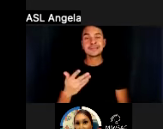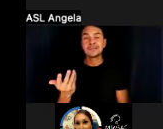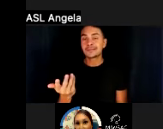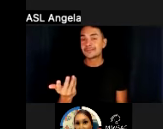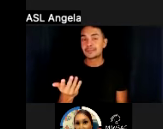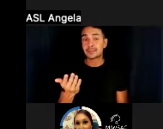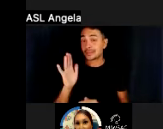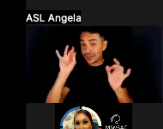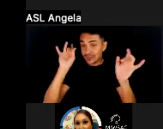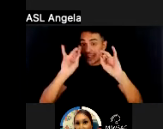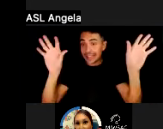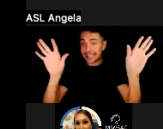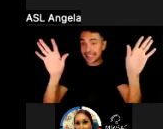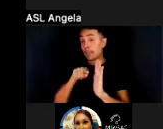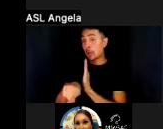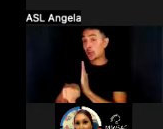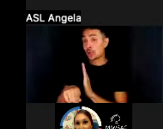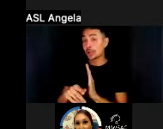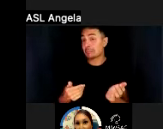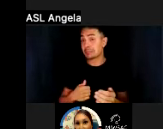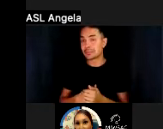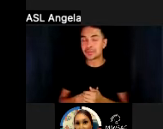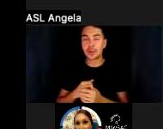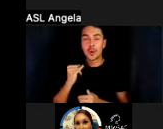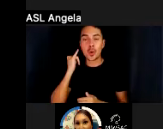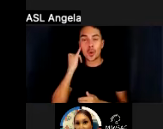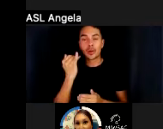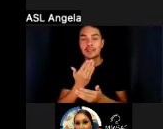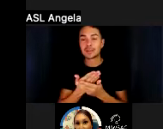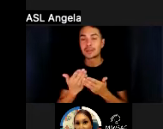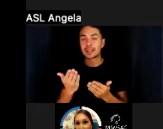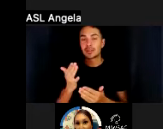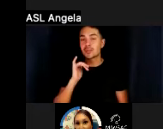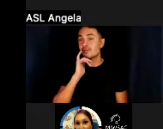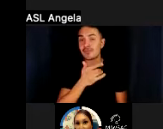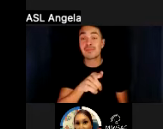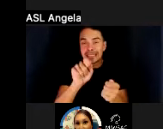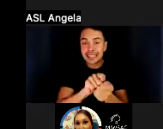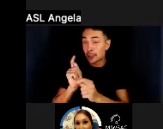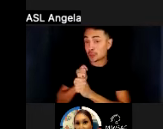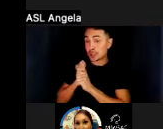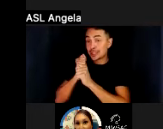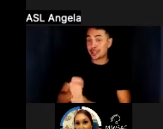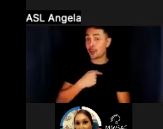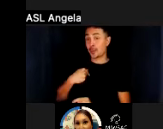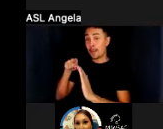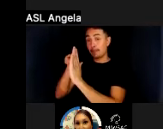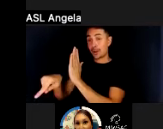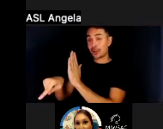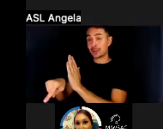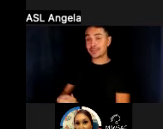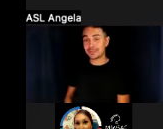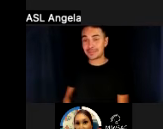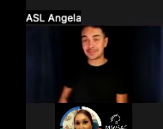very violent. It could have been murder. It could have been, whatever it was. Exactly. Traditionally, we would kill them. And we just talked about